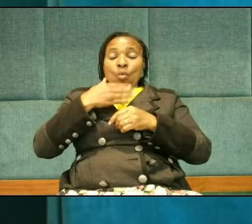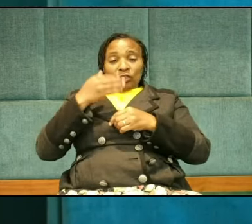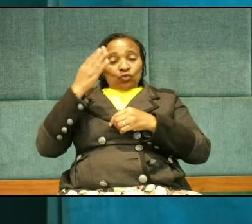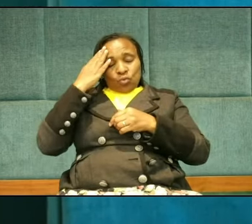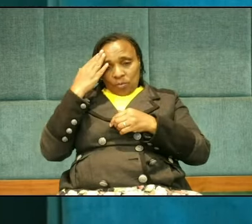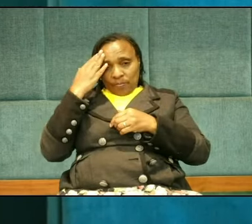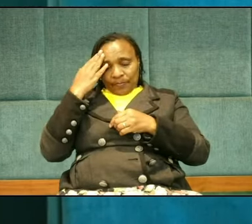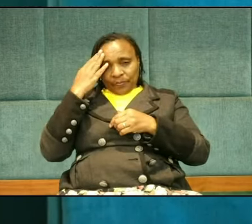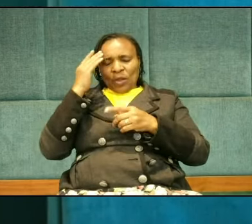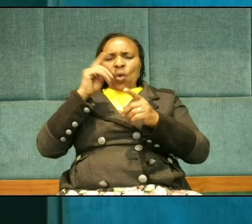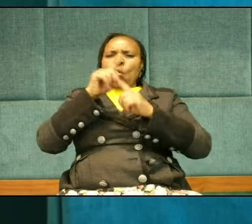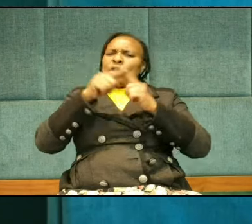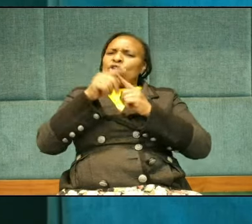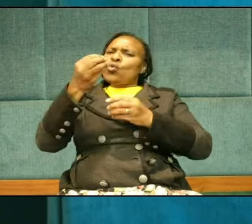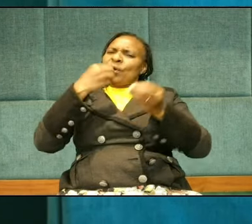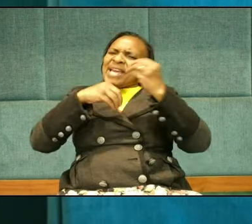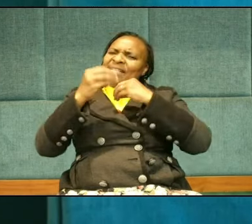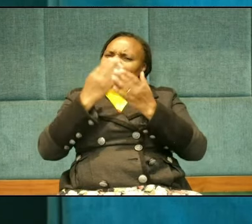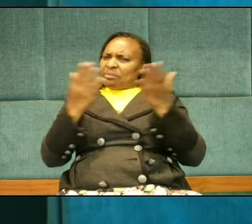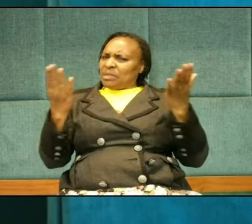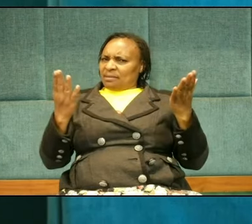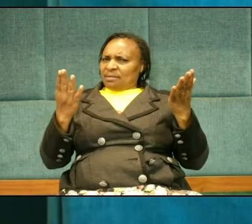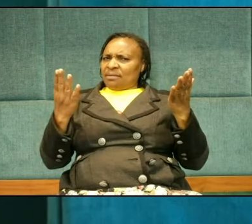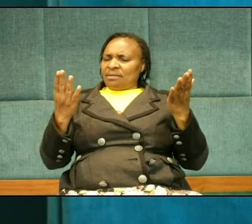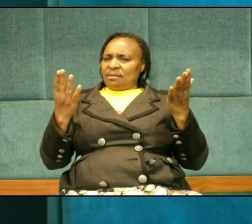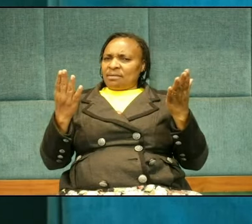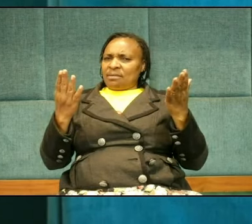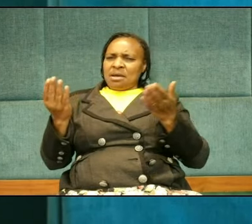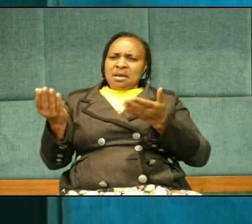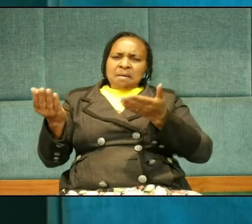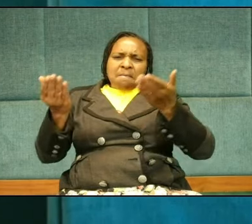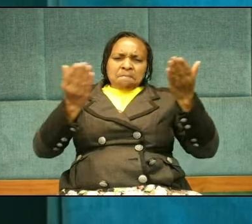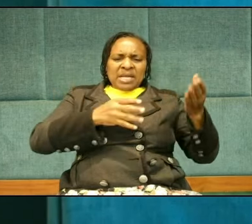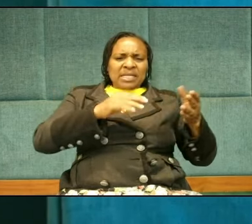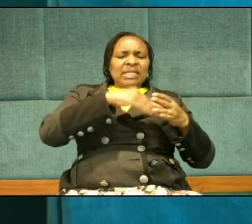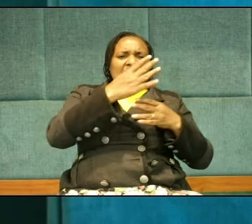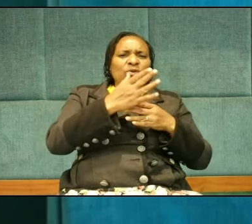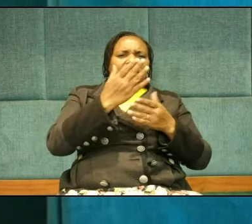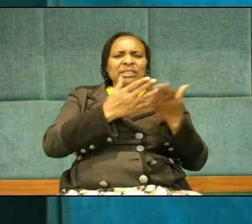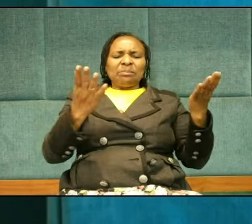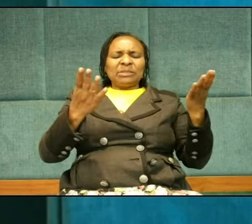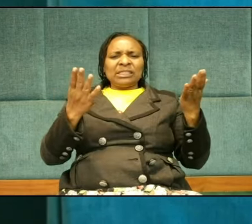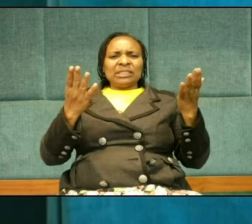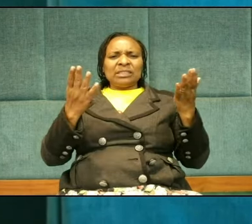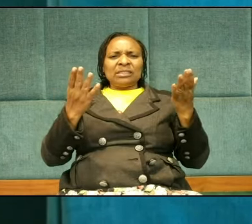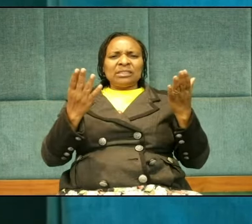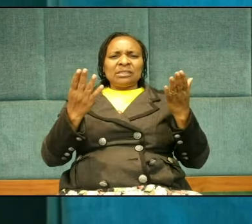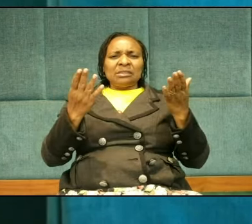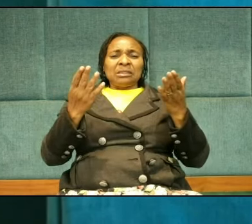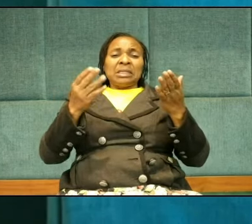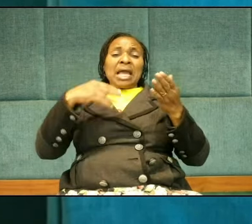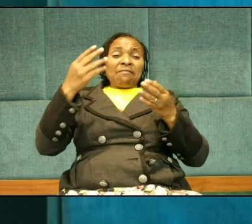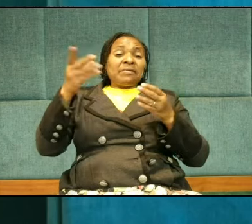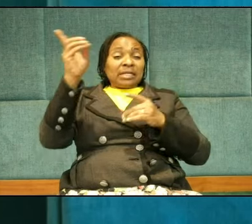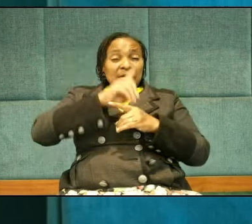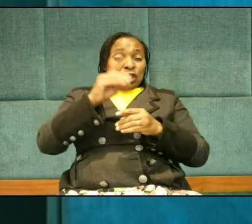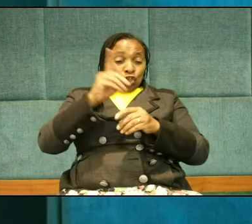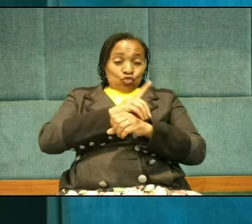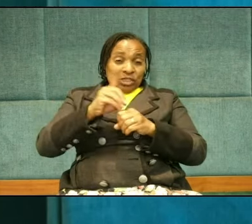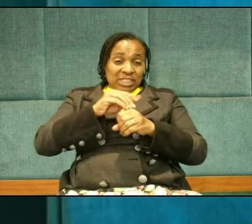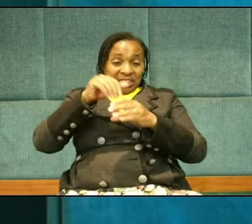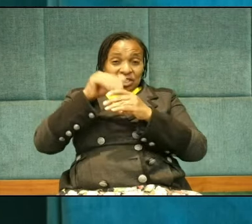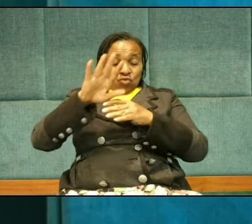when you eat something, it brings output in your effectiveness to your daily duties or